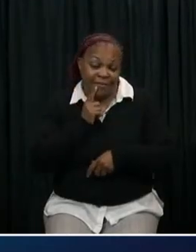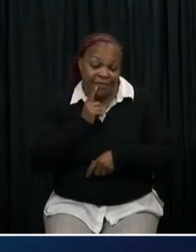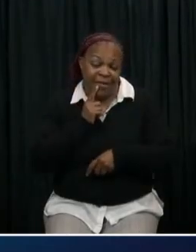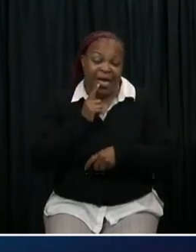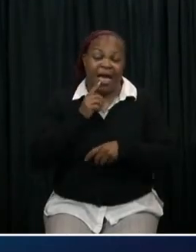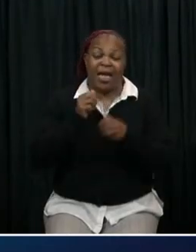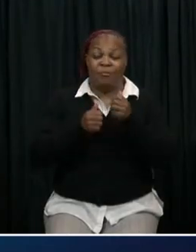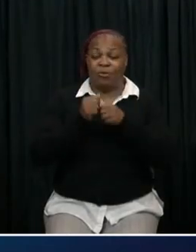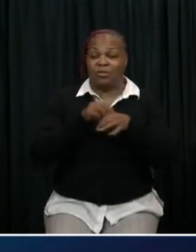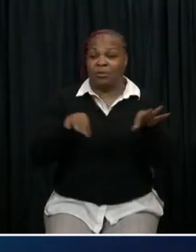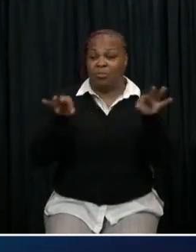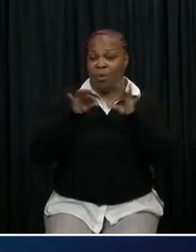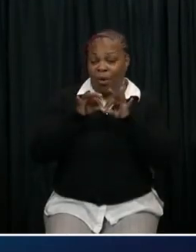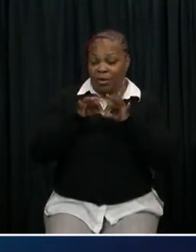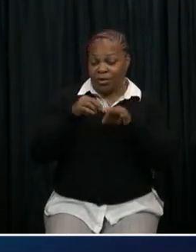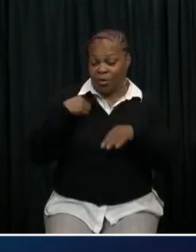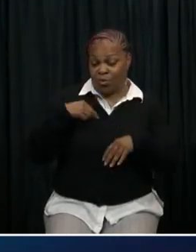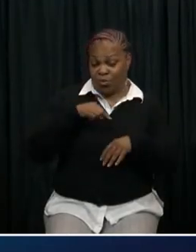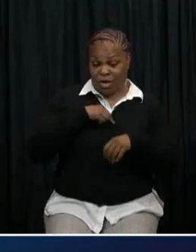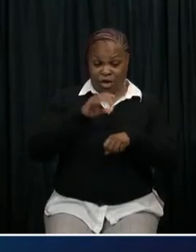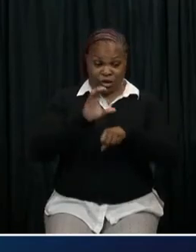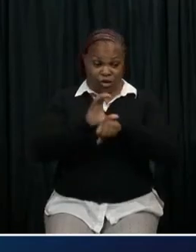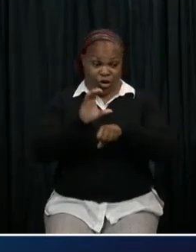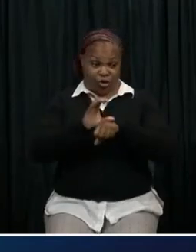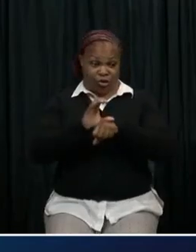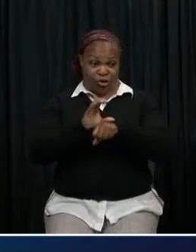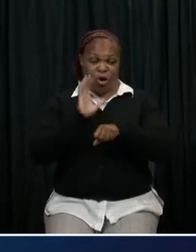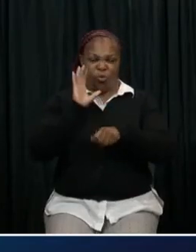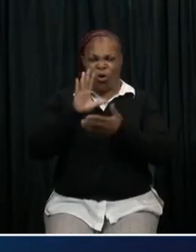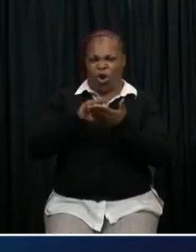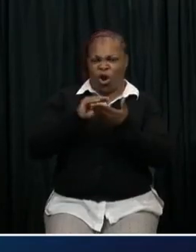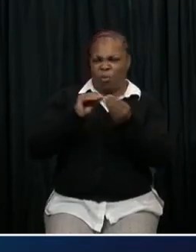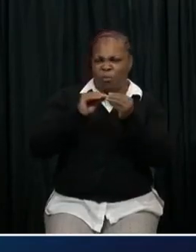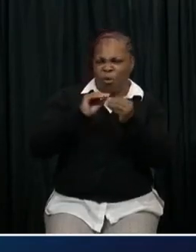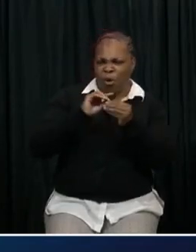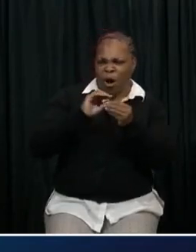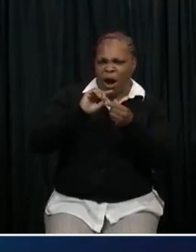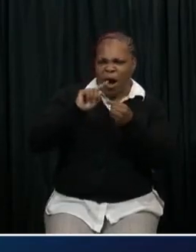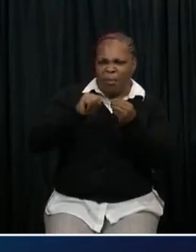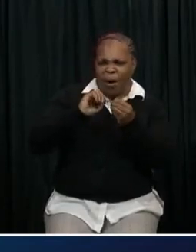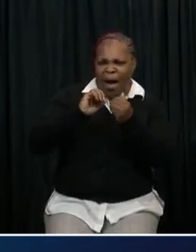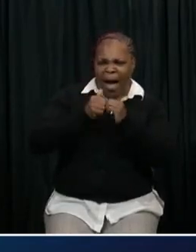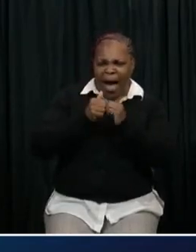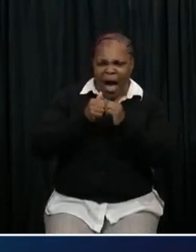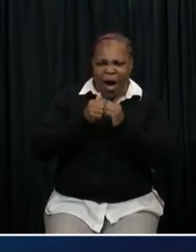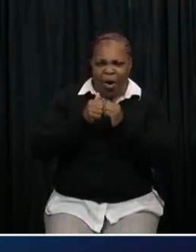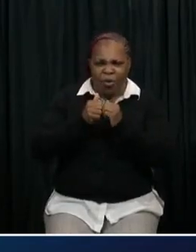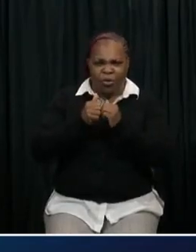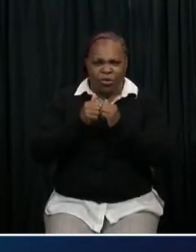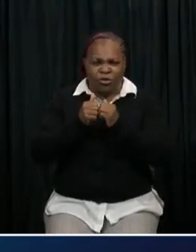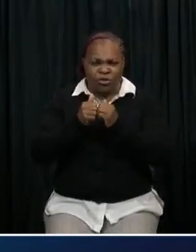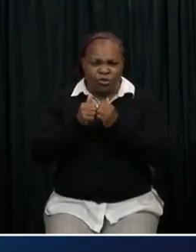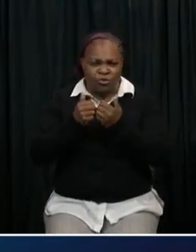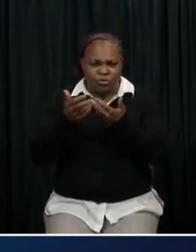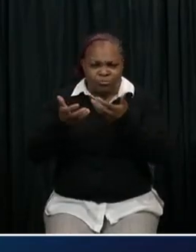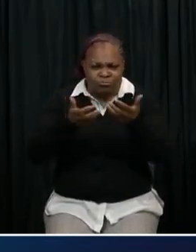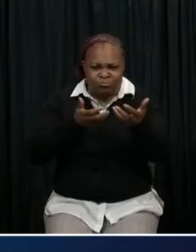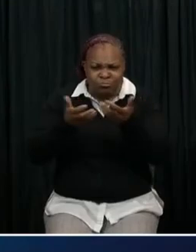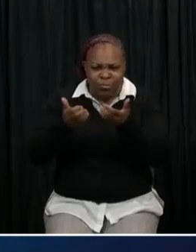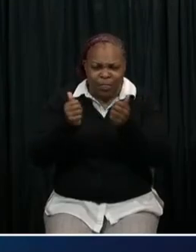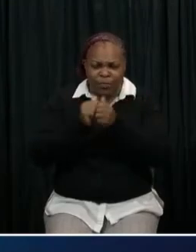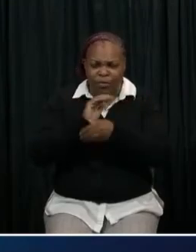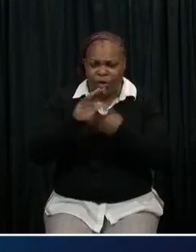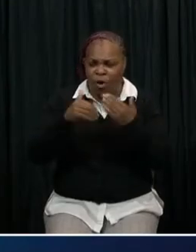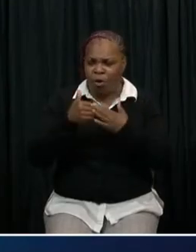more important, we as a church will learn more about how to include all of God's children who desire